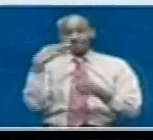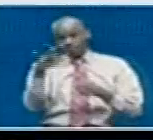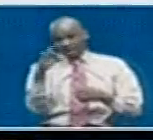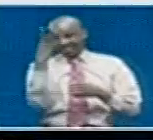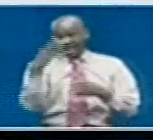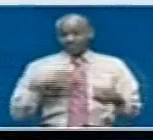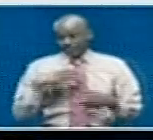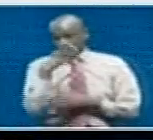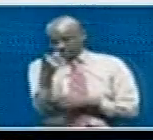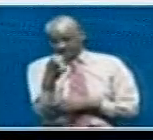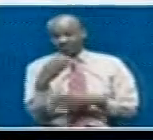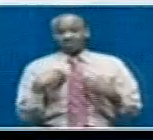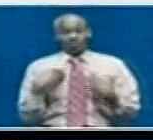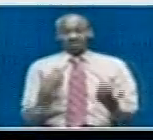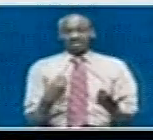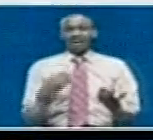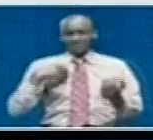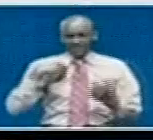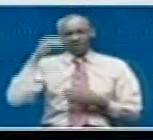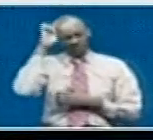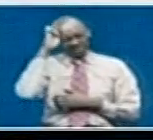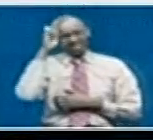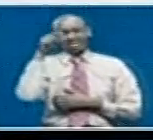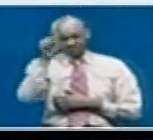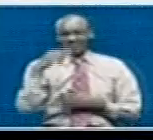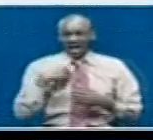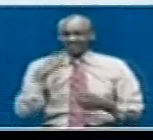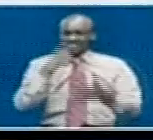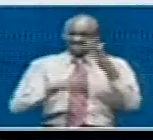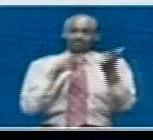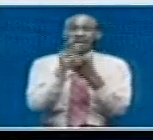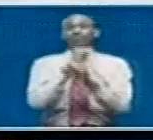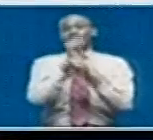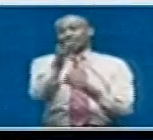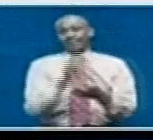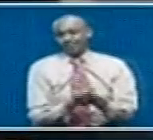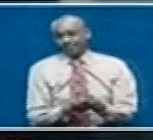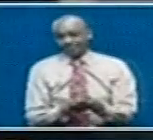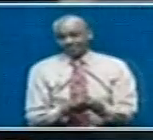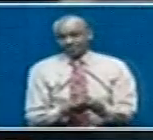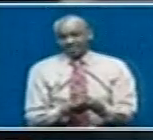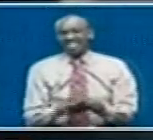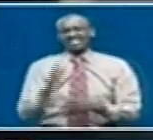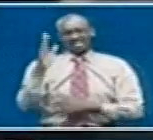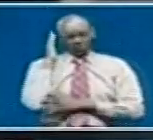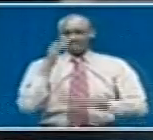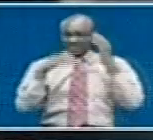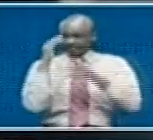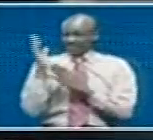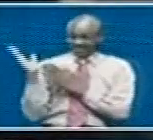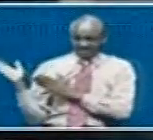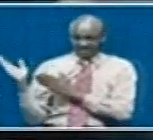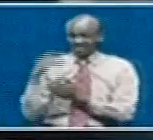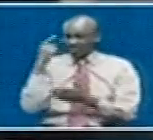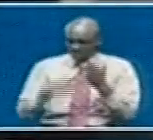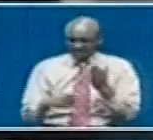Wanjiko pay with their lives. The elite in Kenya are protected with taxpayers' money." Security expert Mwenda Mbijiwe